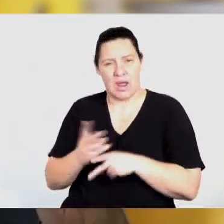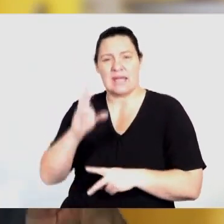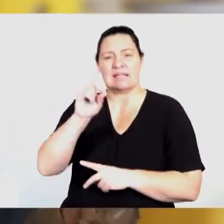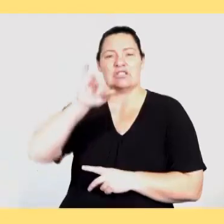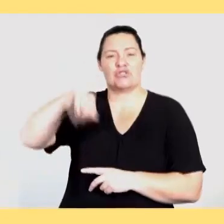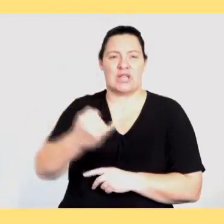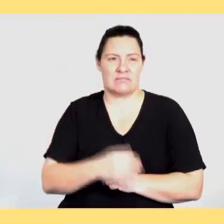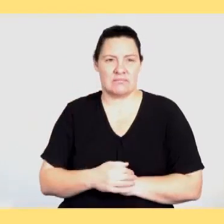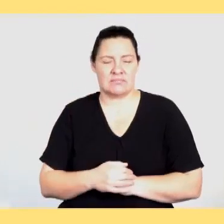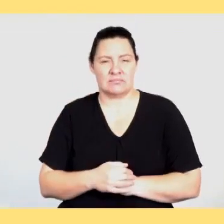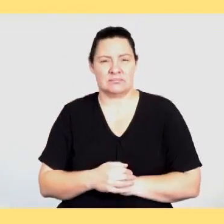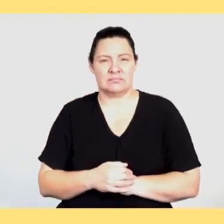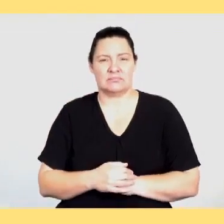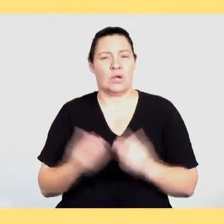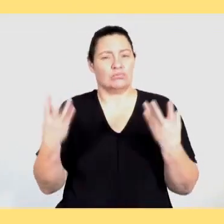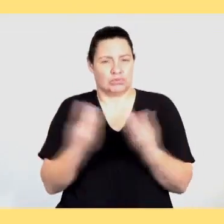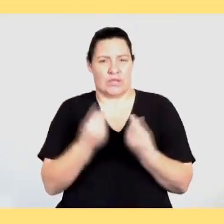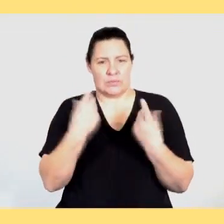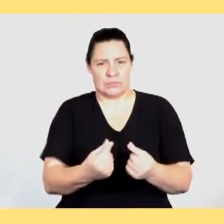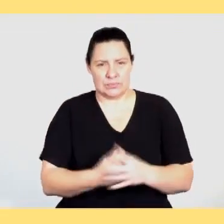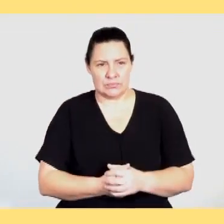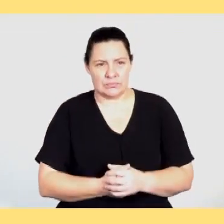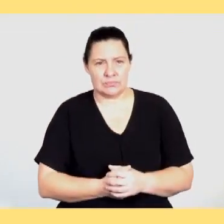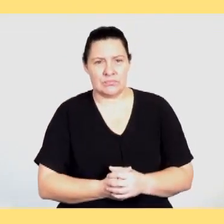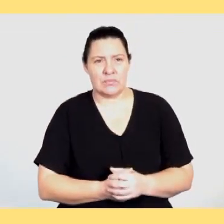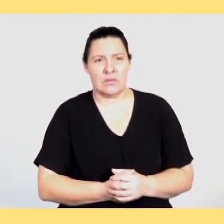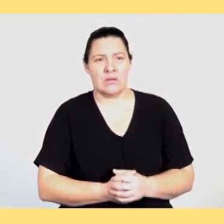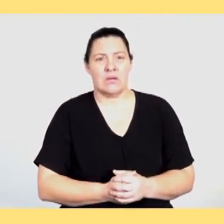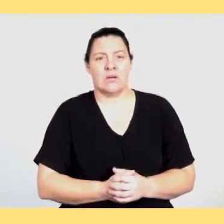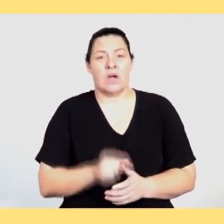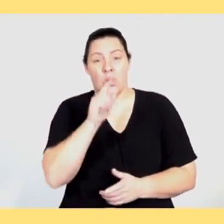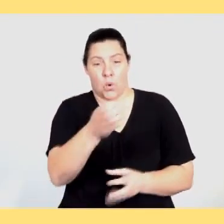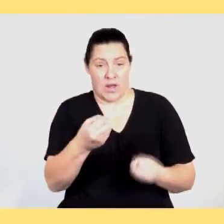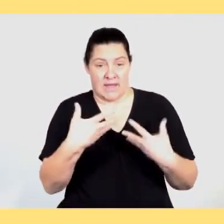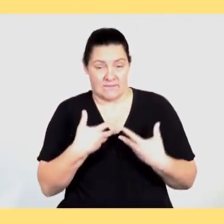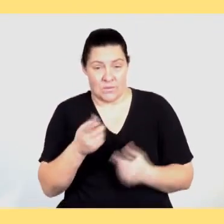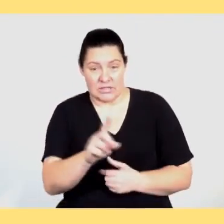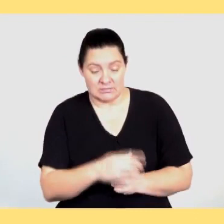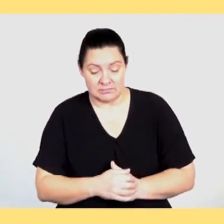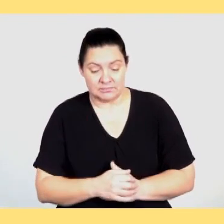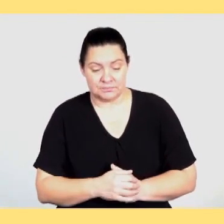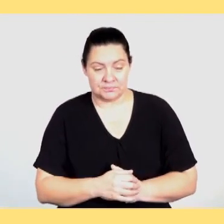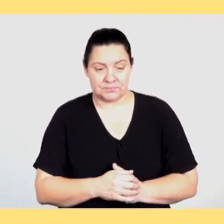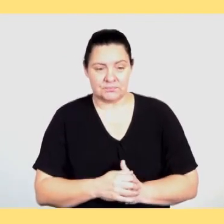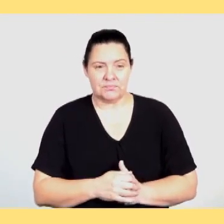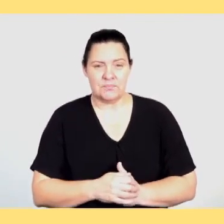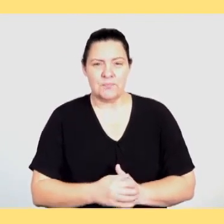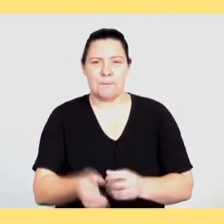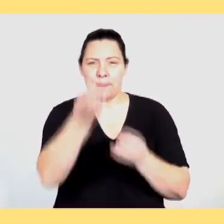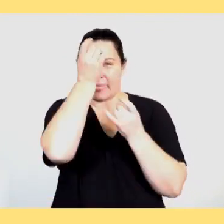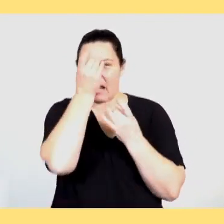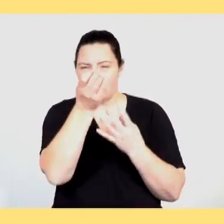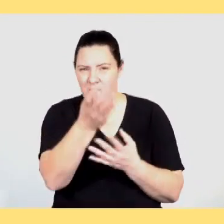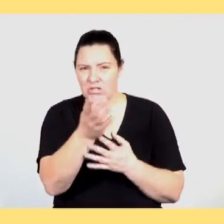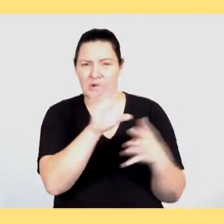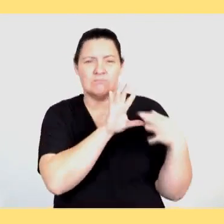the DJ. Let's quickly go and do it together. Now, what you are given is the